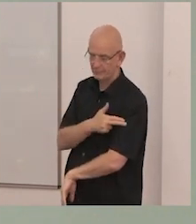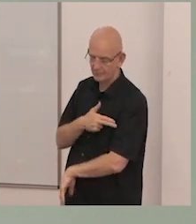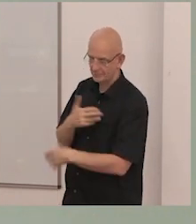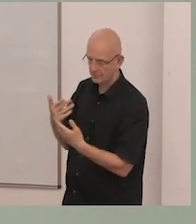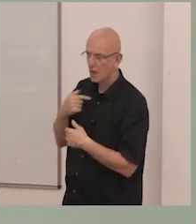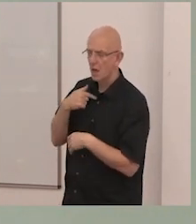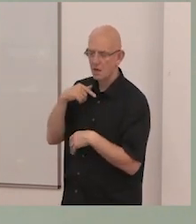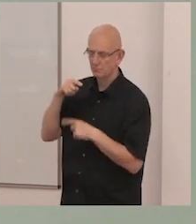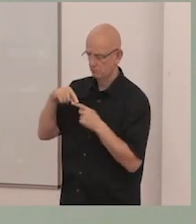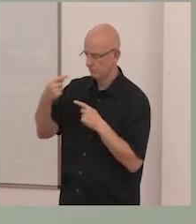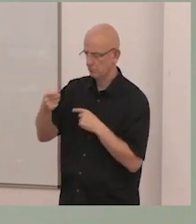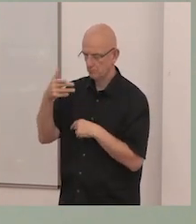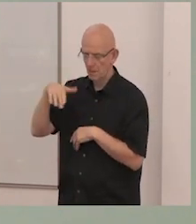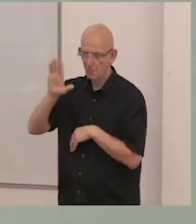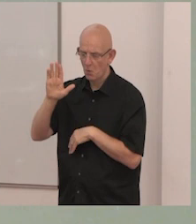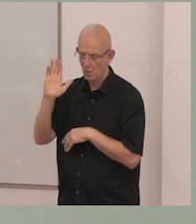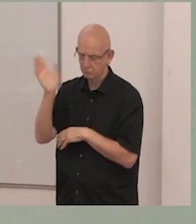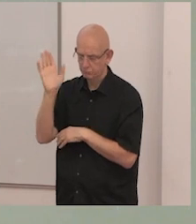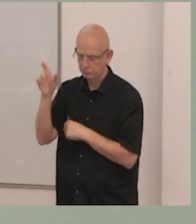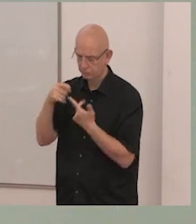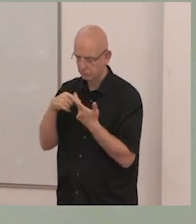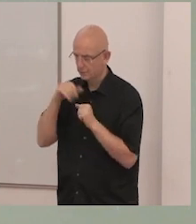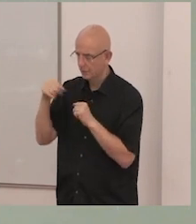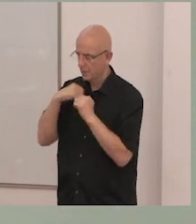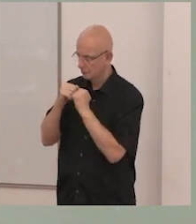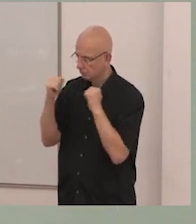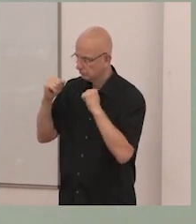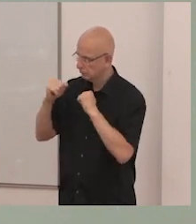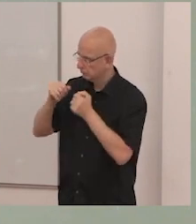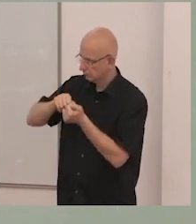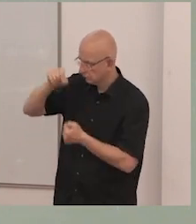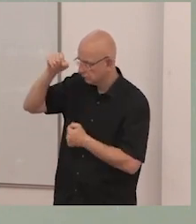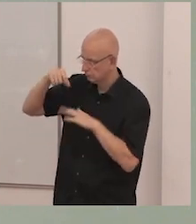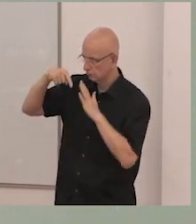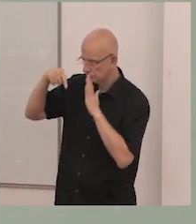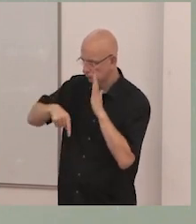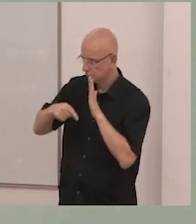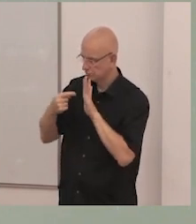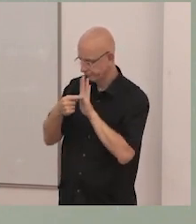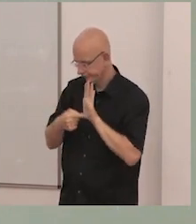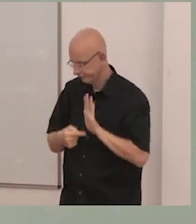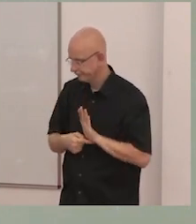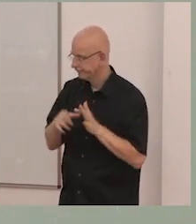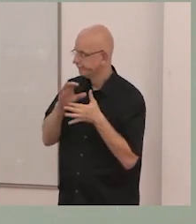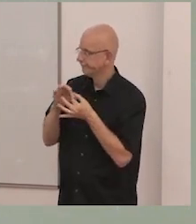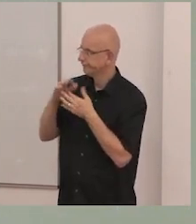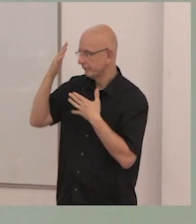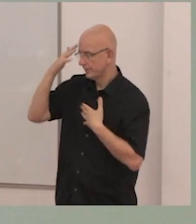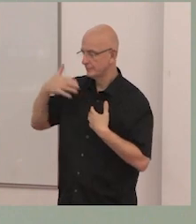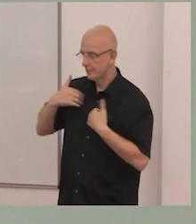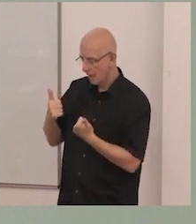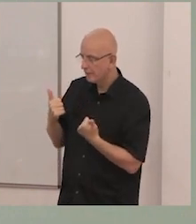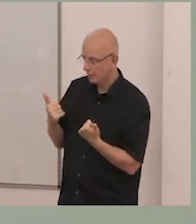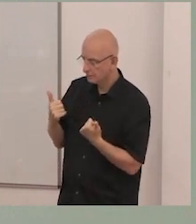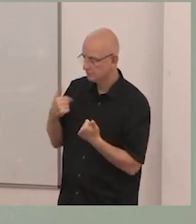right to mental health, and then I will talk what I was doing when, after some years,